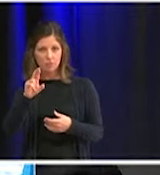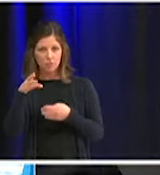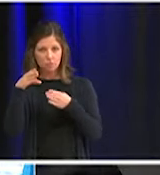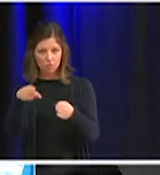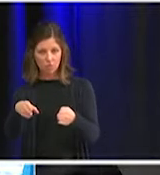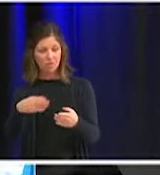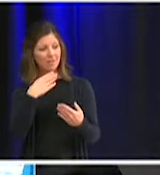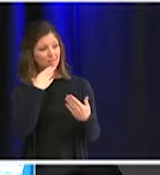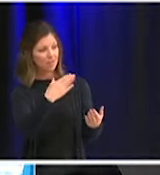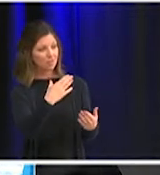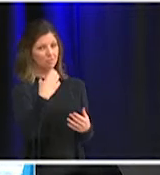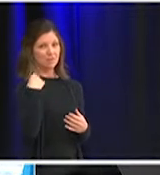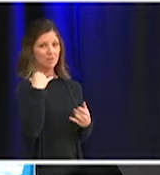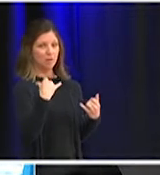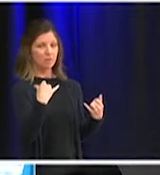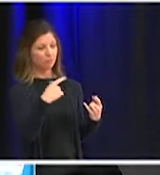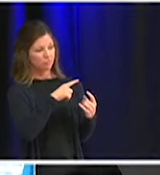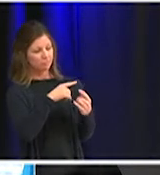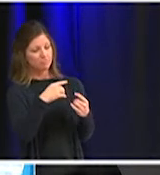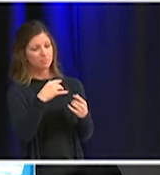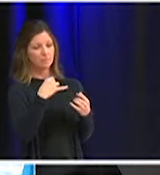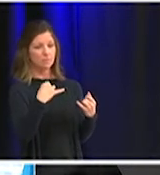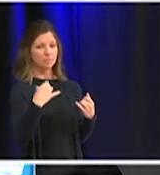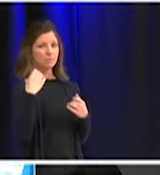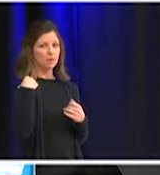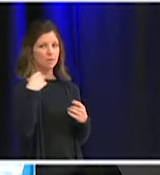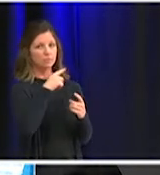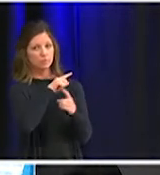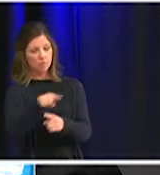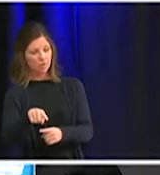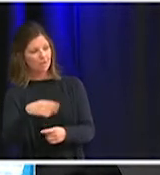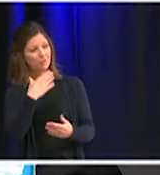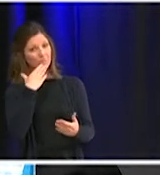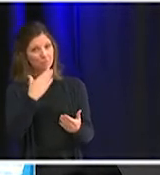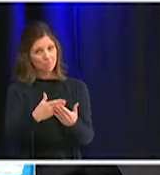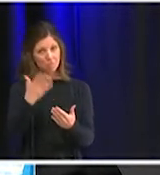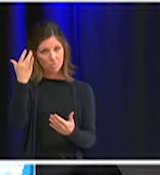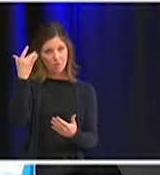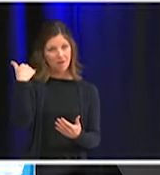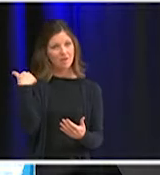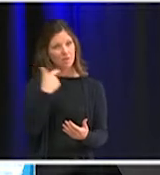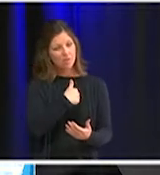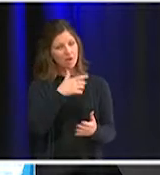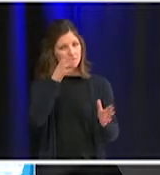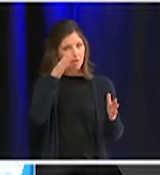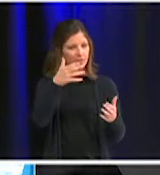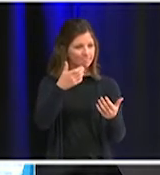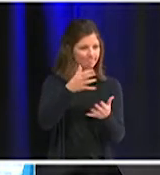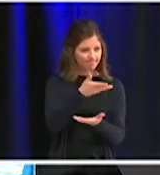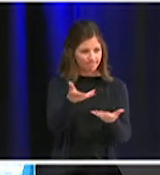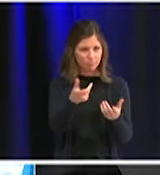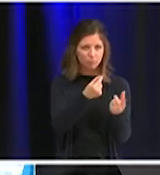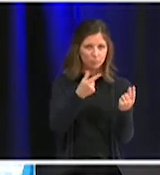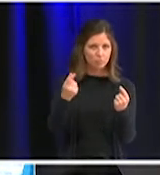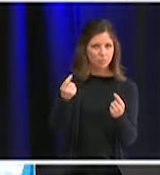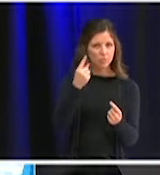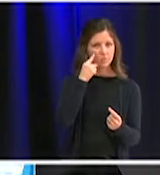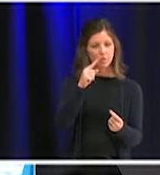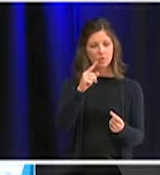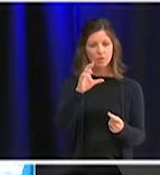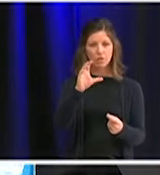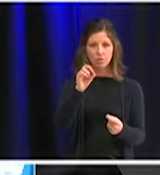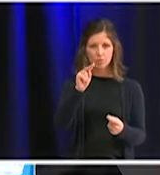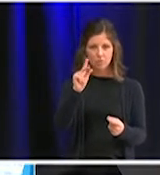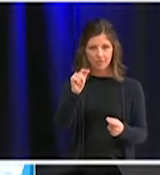good because as you work on the coronavirus and you deal with those issues, your clinics and your community health center is going to play